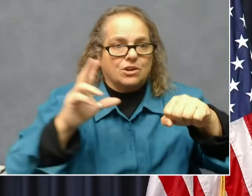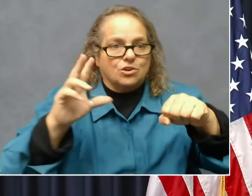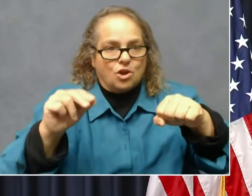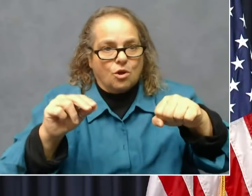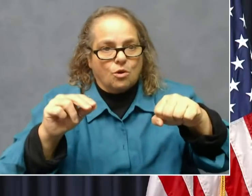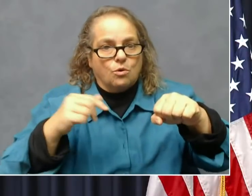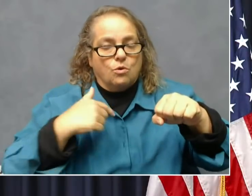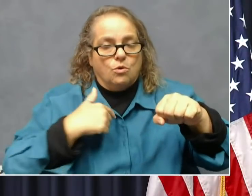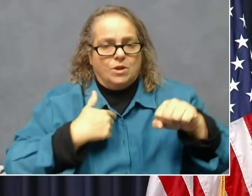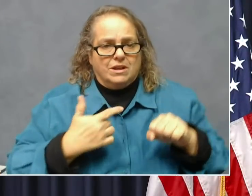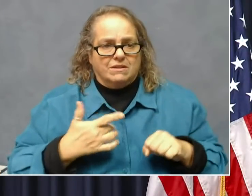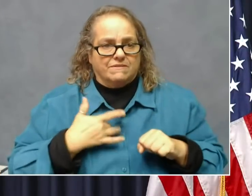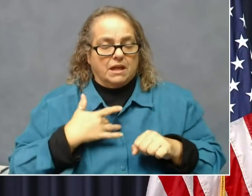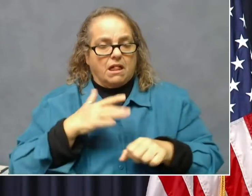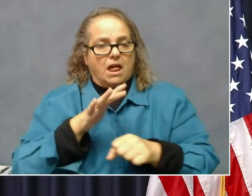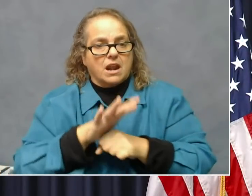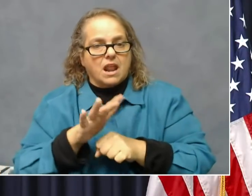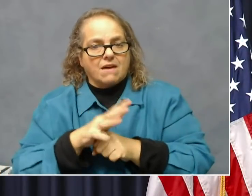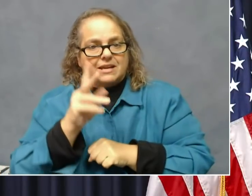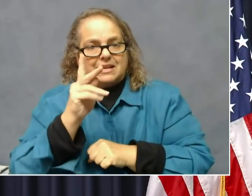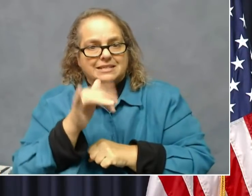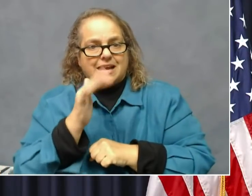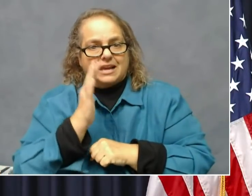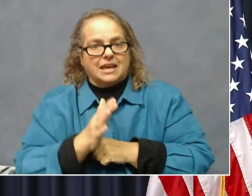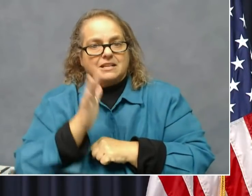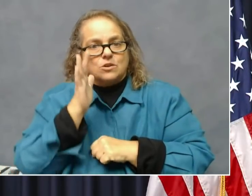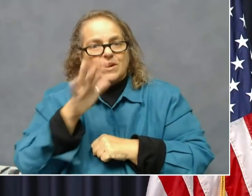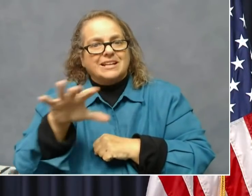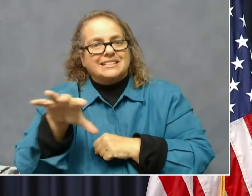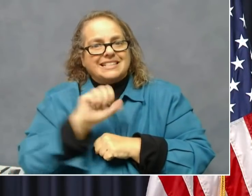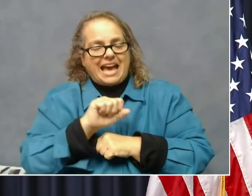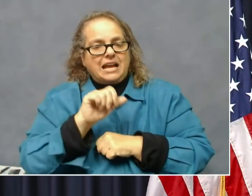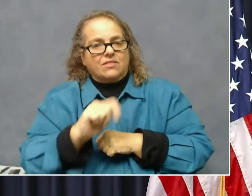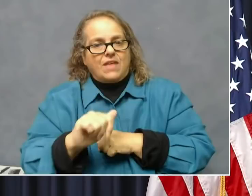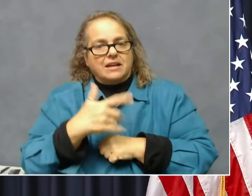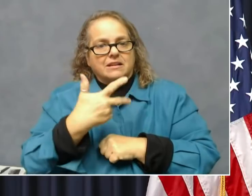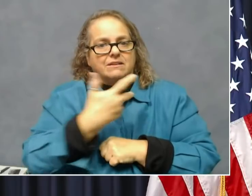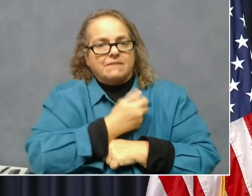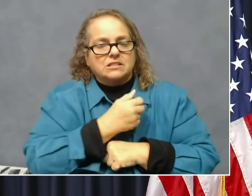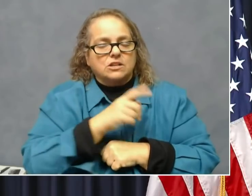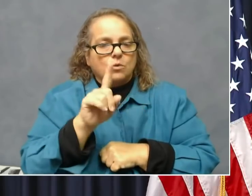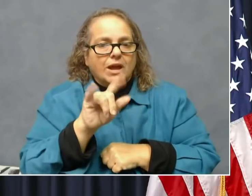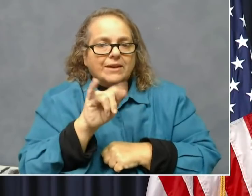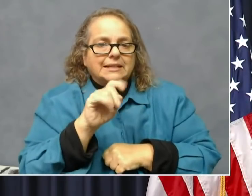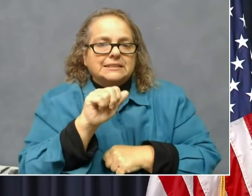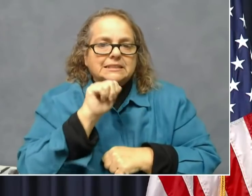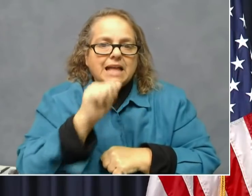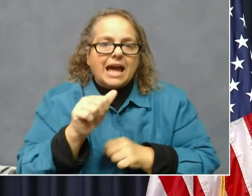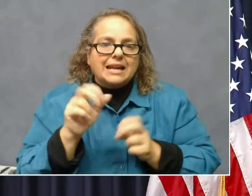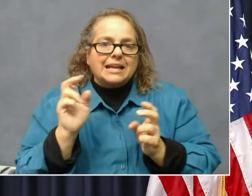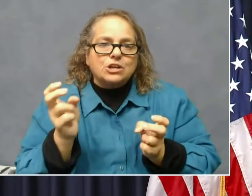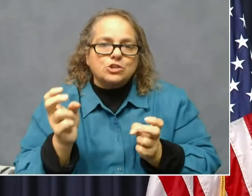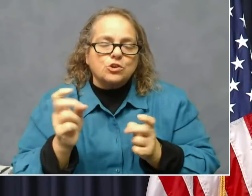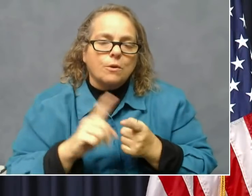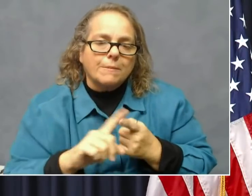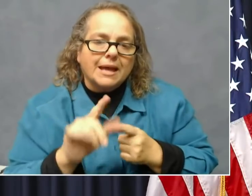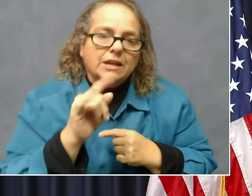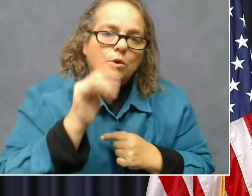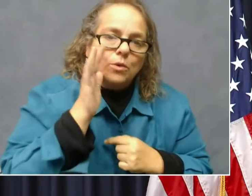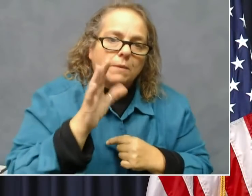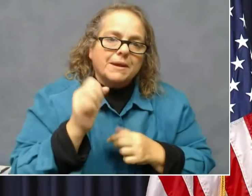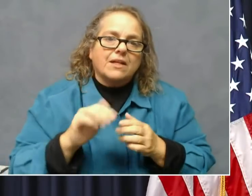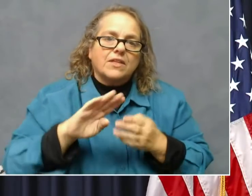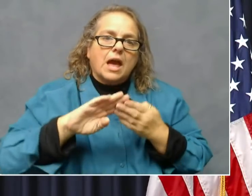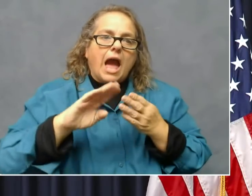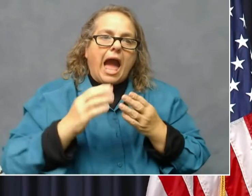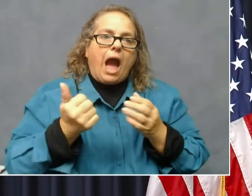the vaccine to where that won't be an issue, but there will be the amount of time it takes to get